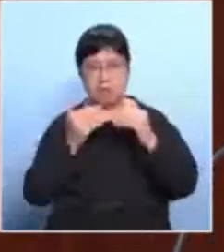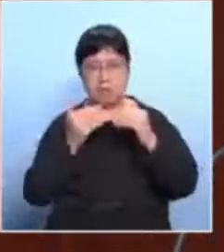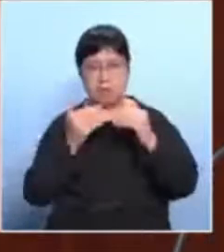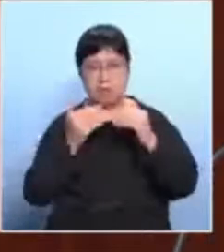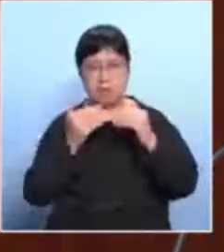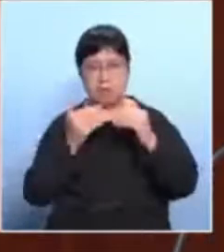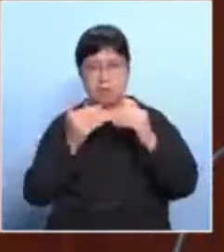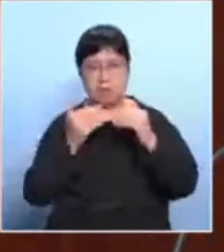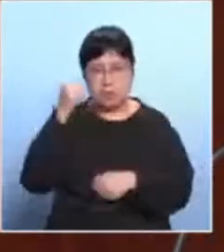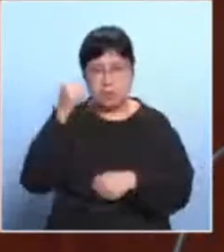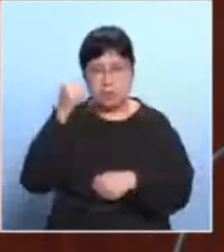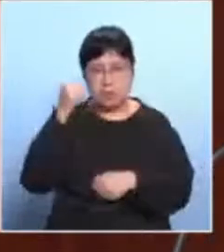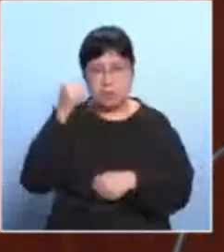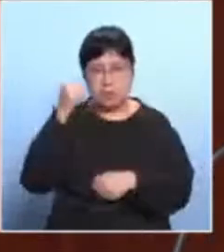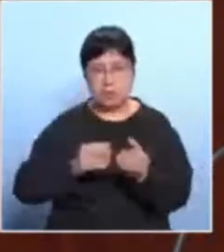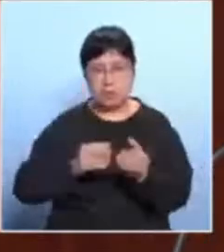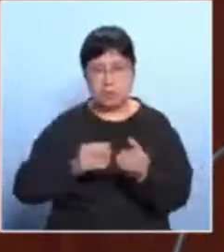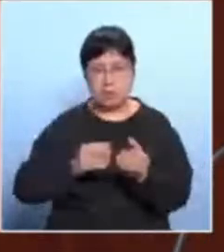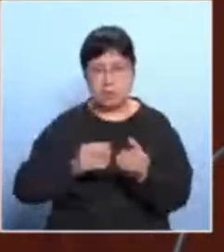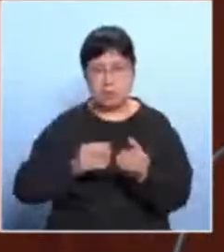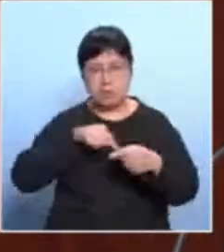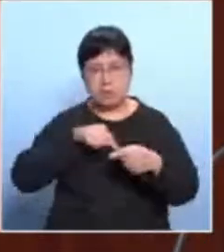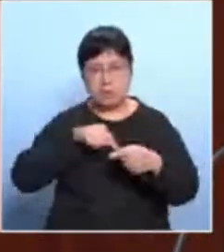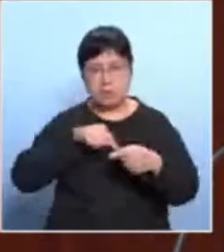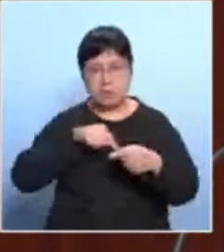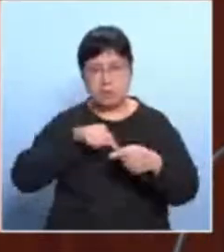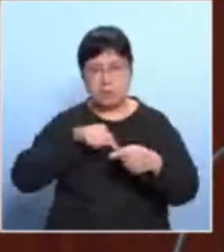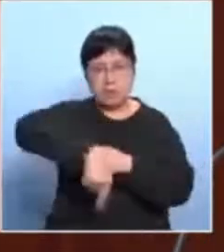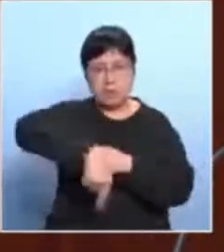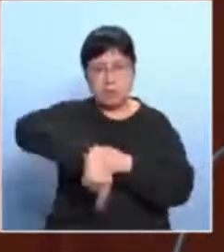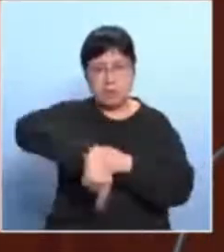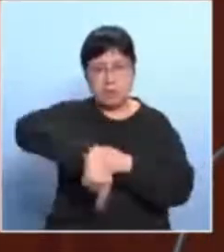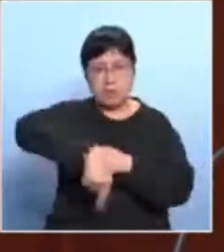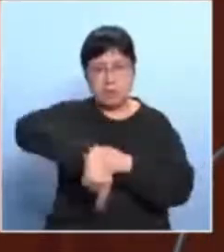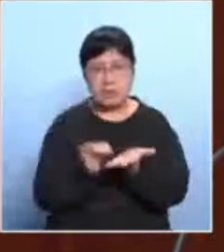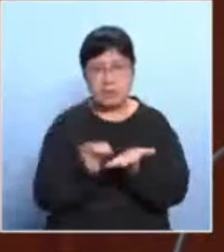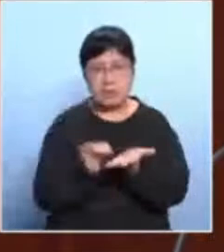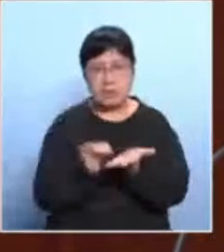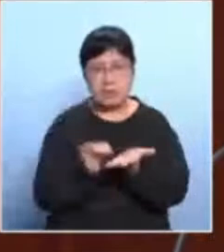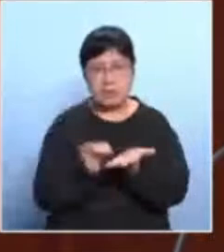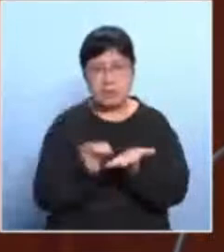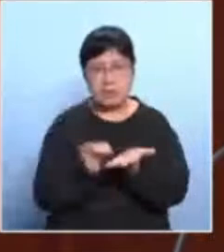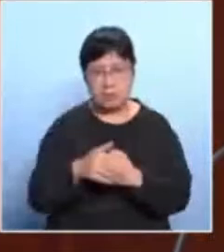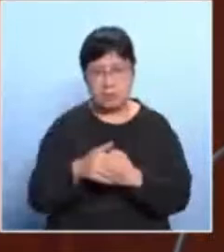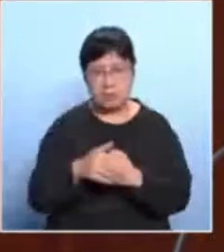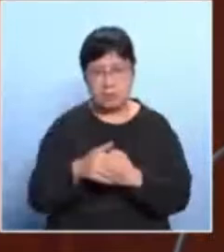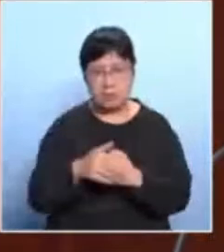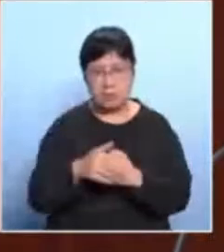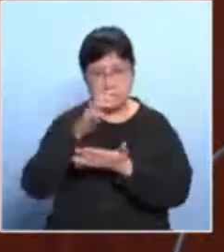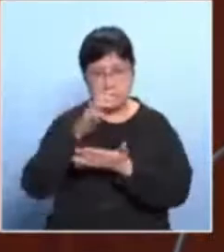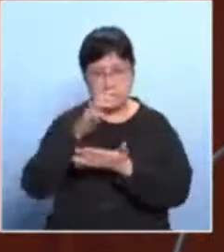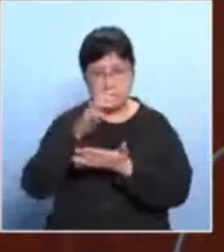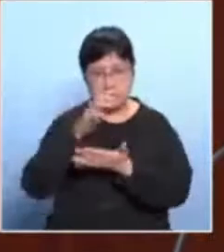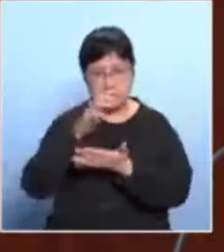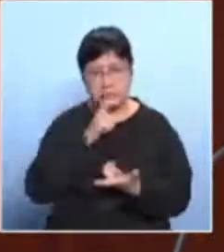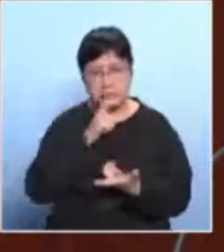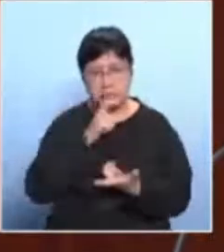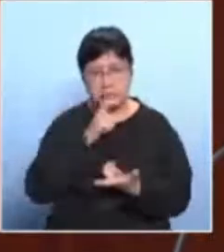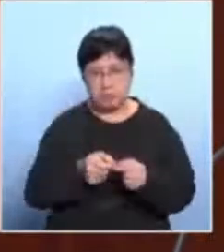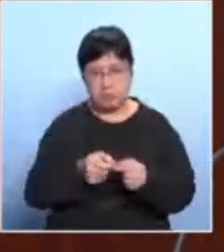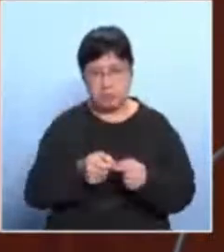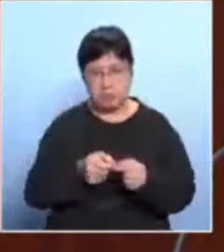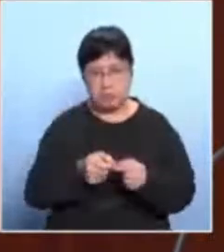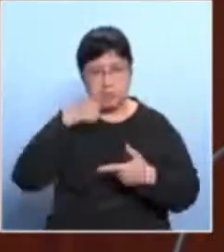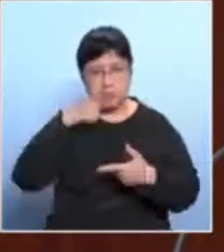Area pilot scheme. We will extend the coverage of the elderly healthcare vouchers initially to about